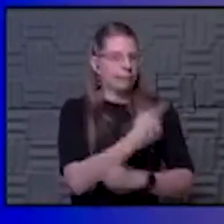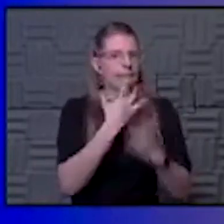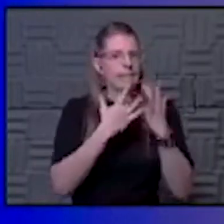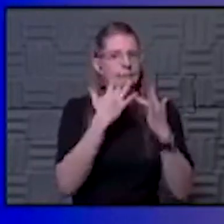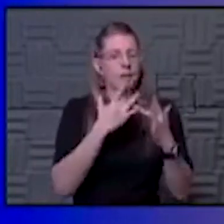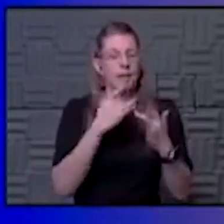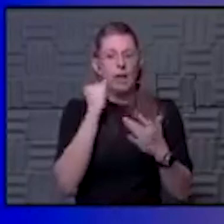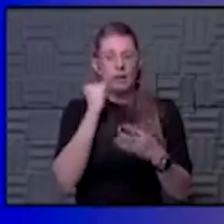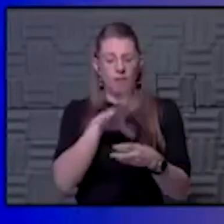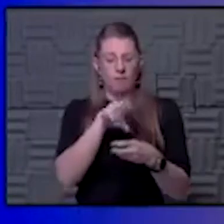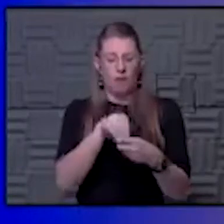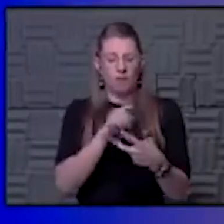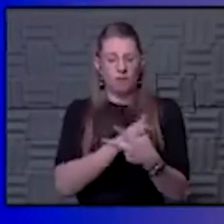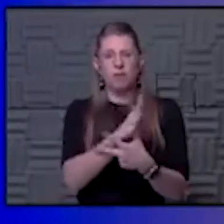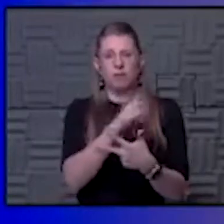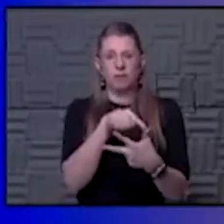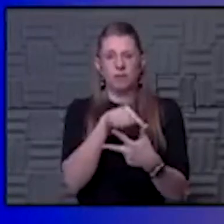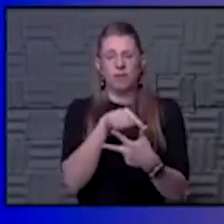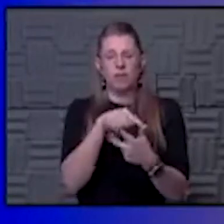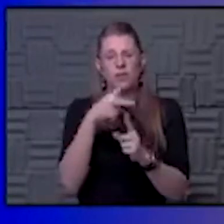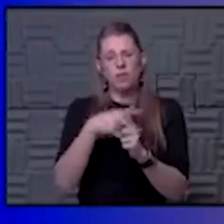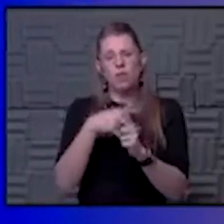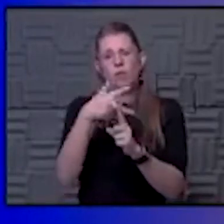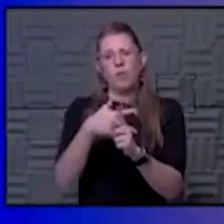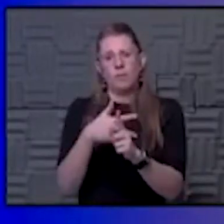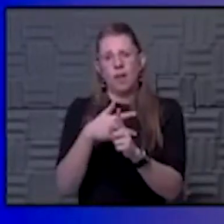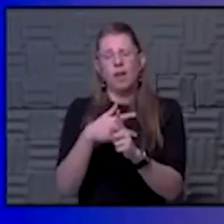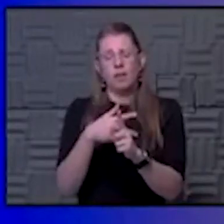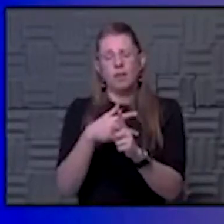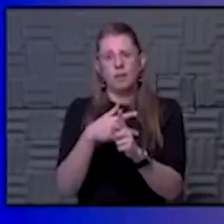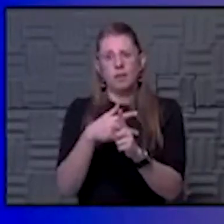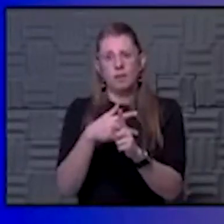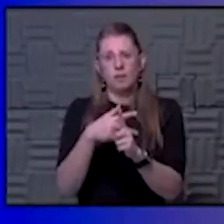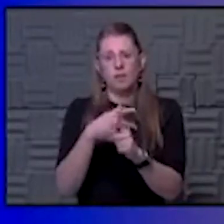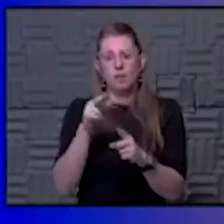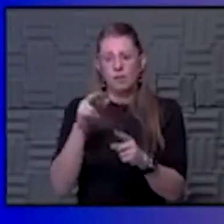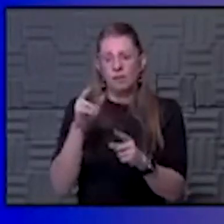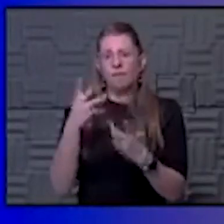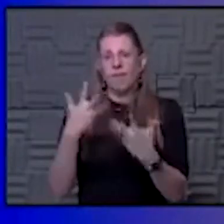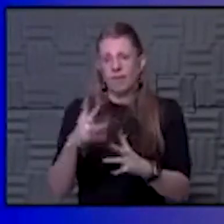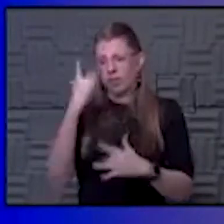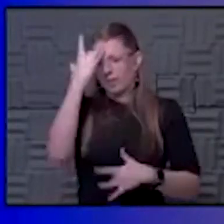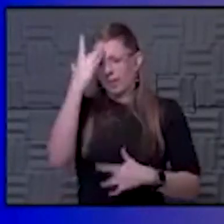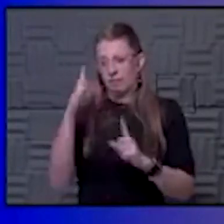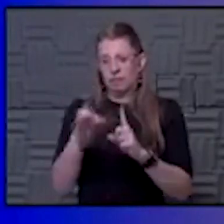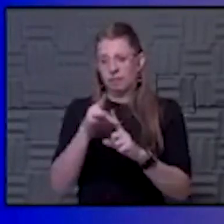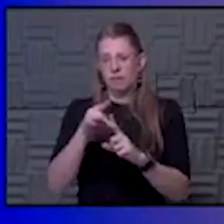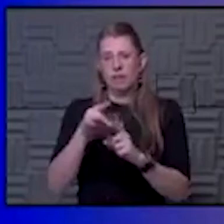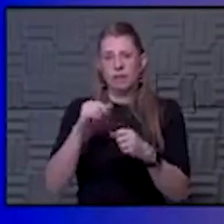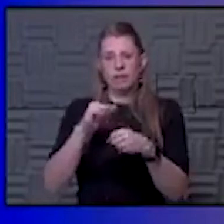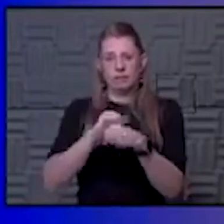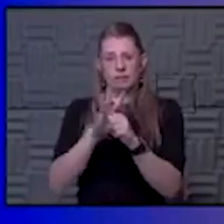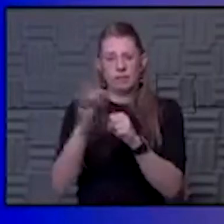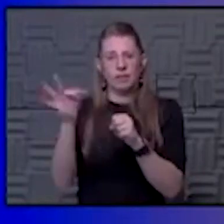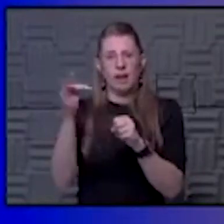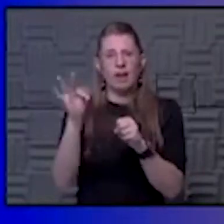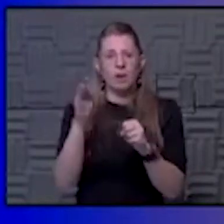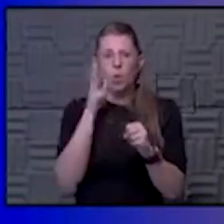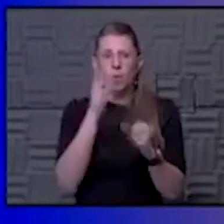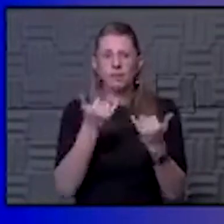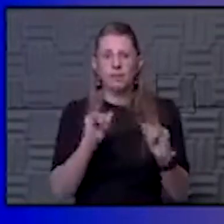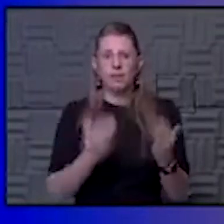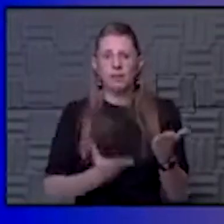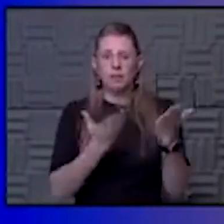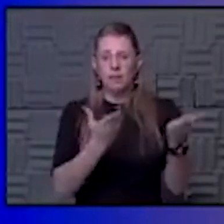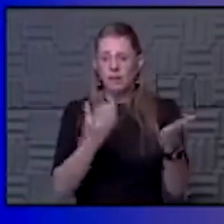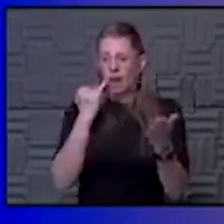group and you are in that 2 to 3 month range, we're probably still going to recommend that you get it. For the general public, especially if you've had mild or moderate disease and